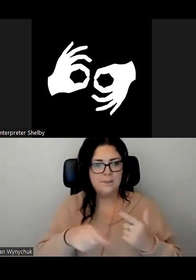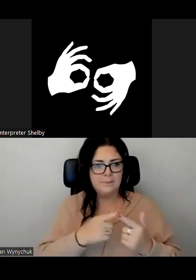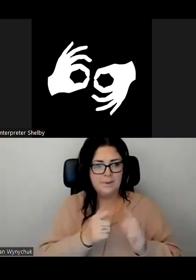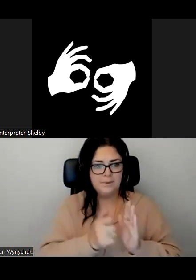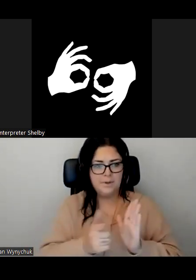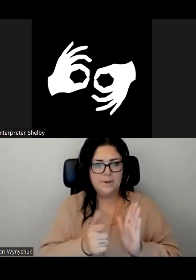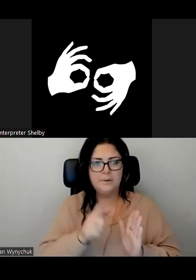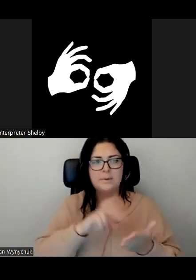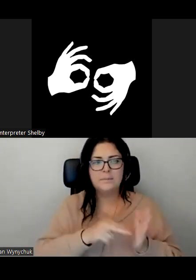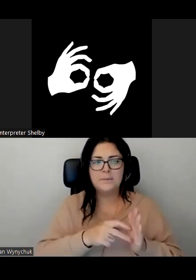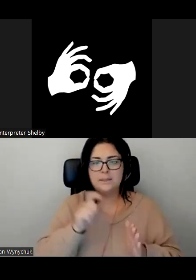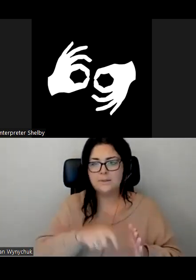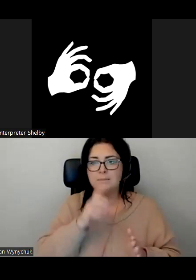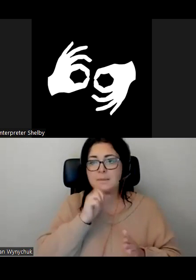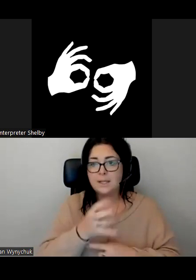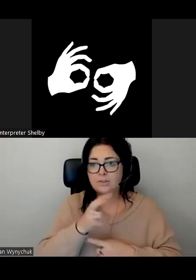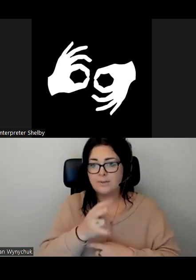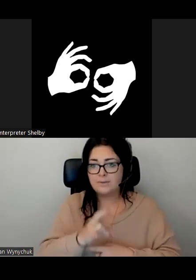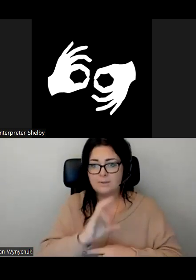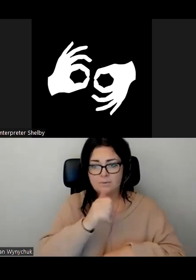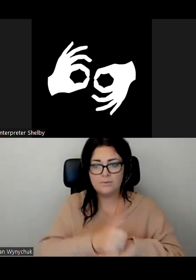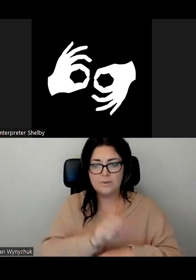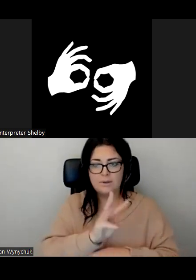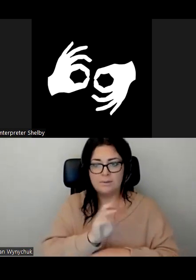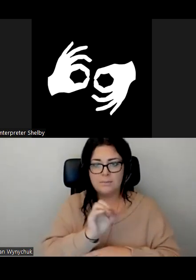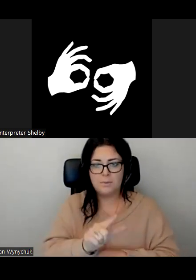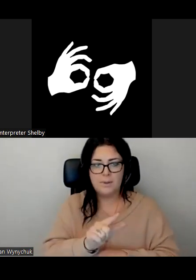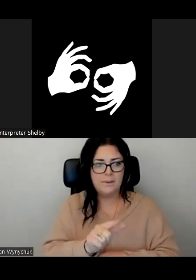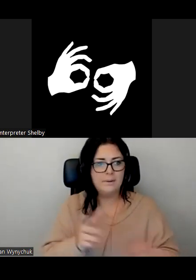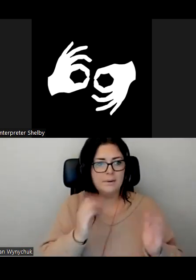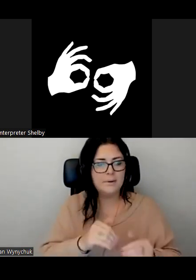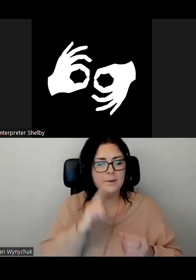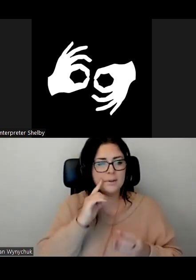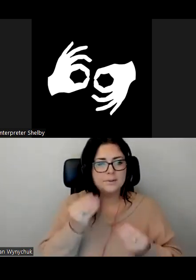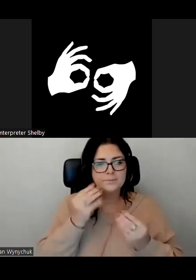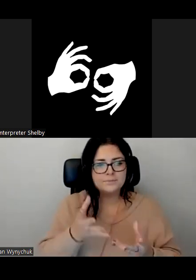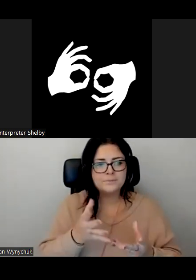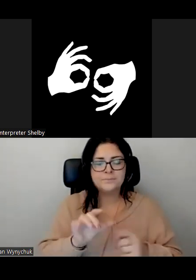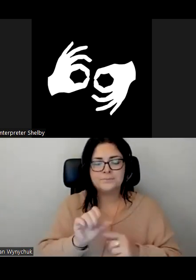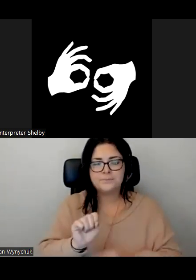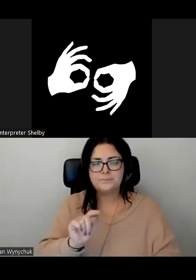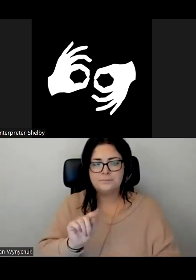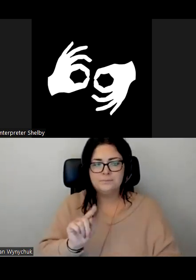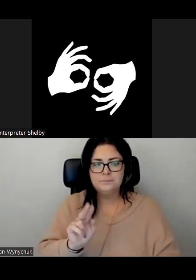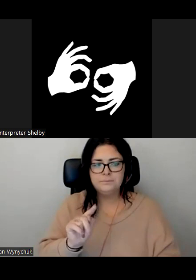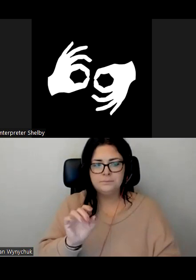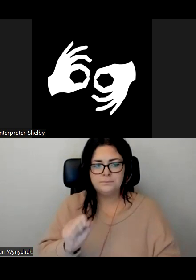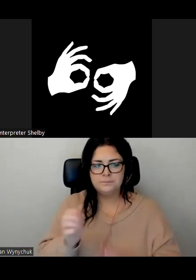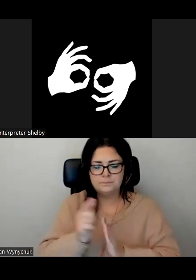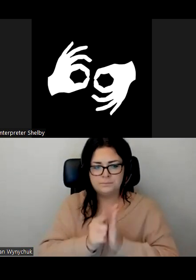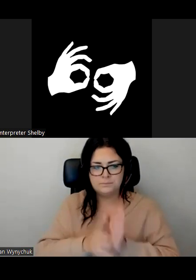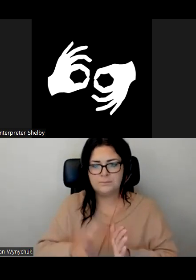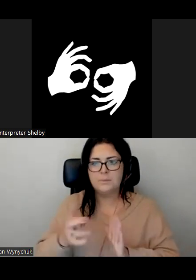to be 17 to make a will, for example. I can provide you with the statutes, laws, and regulations and tell you what they